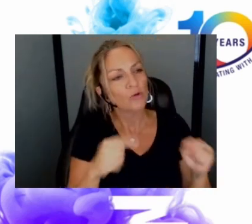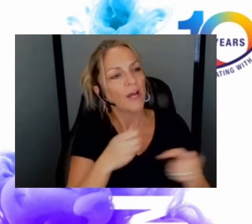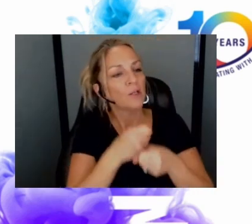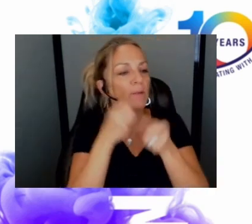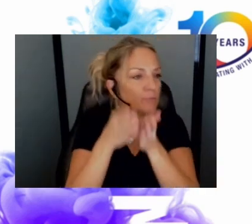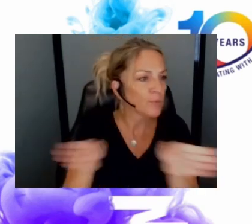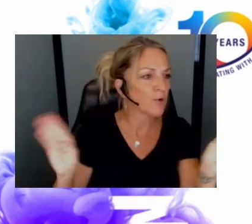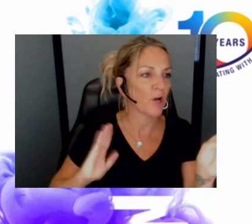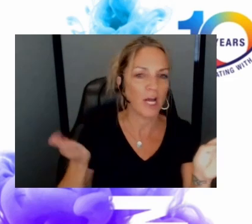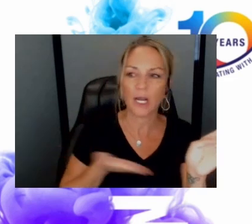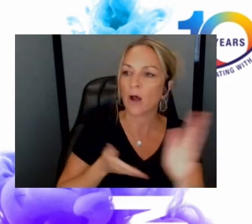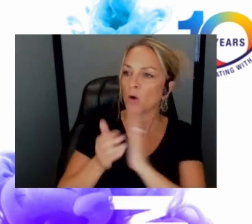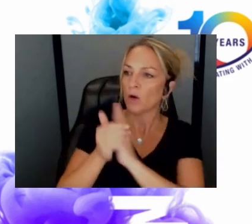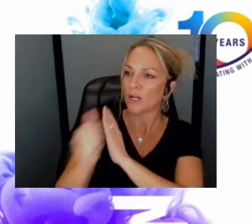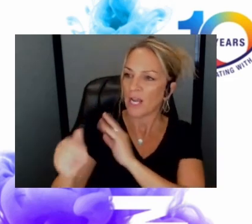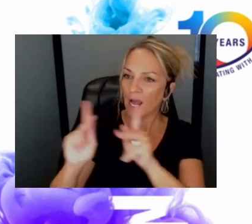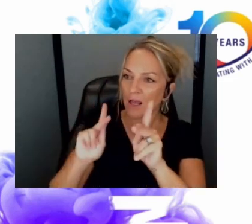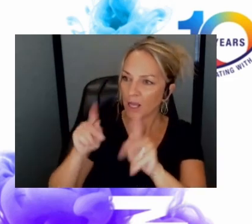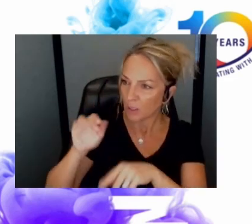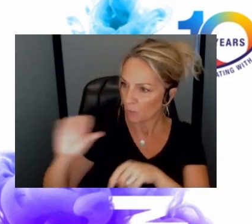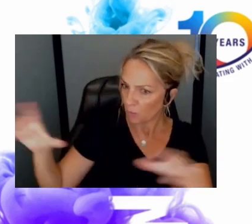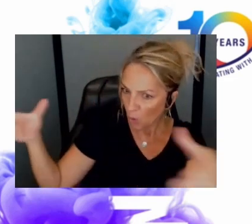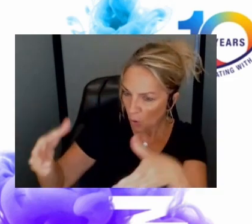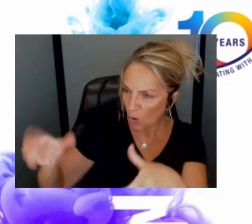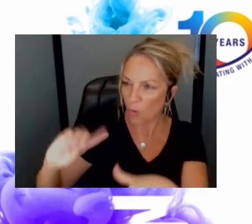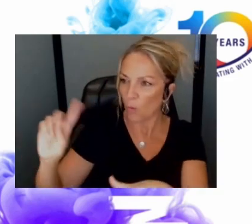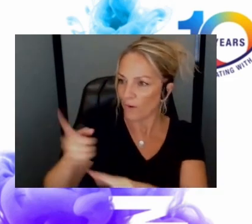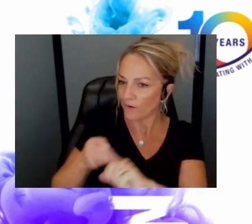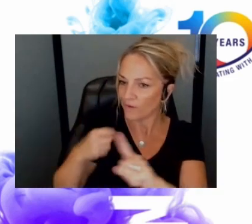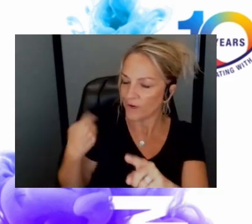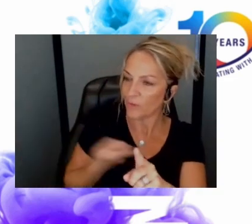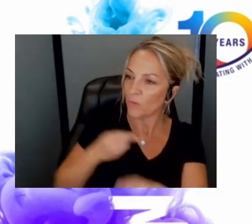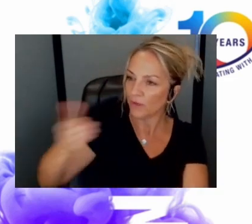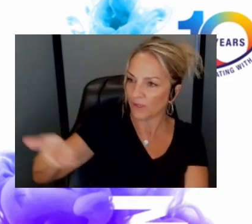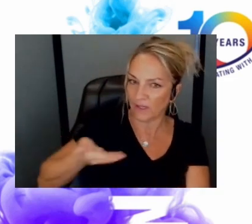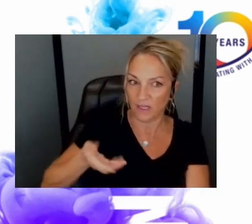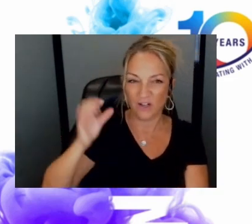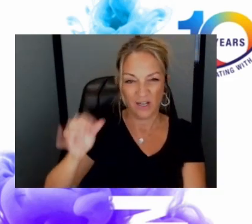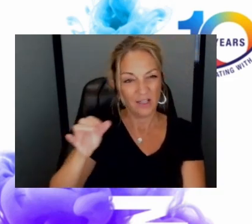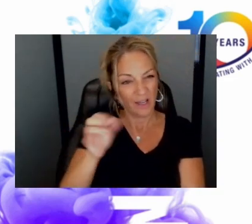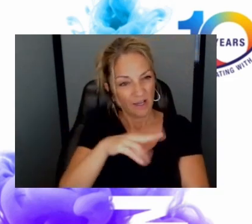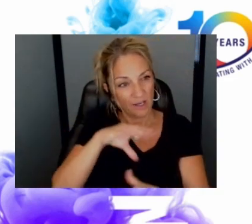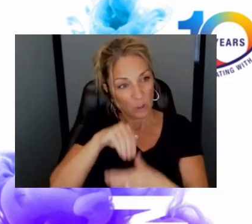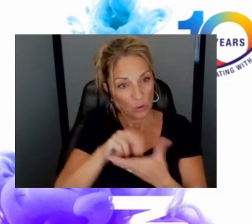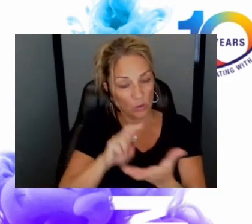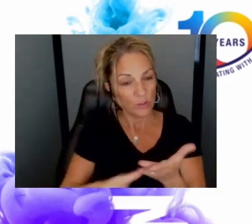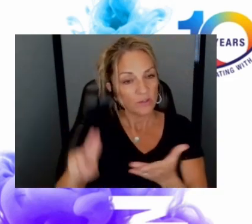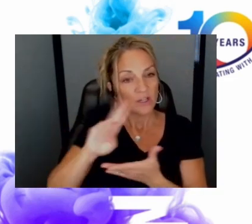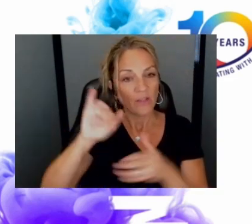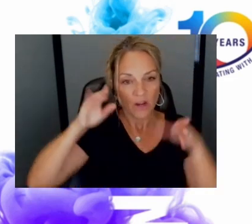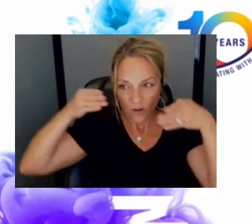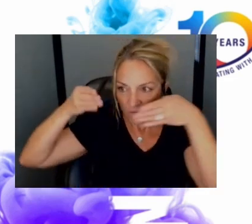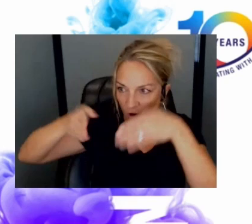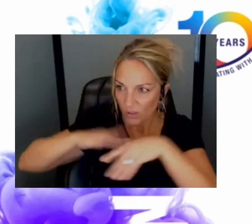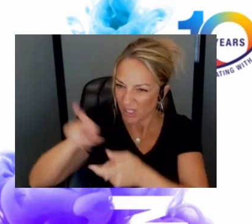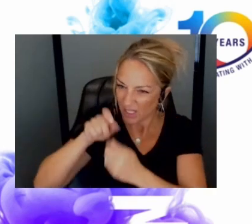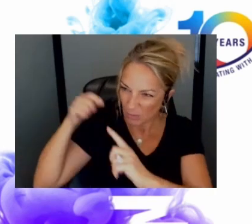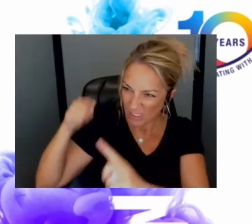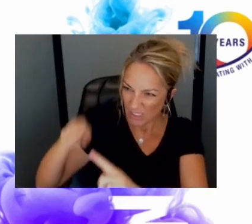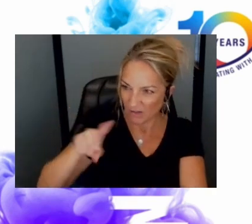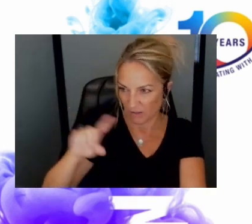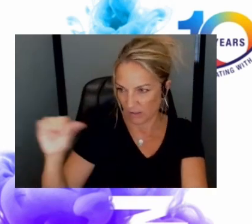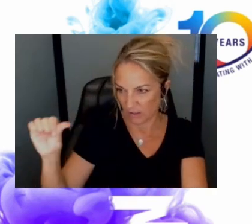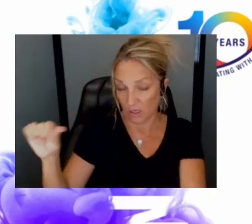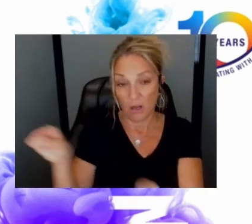from which we hire, which includes universities with who are focused on specific disabilities. And then we've also worked